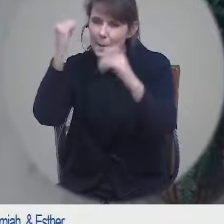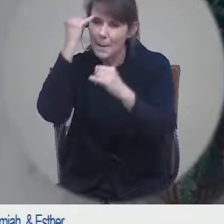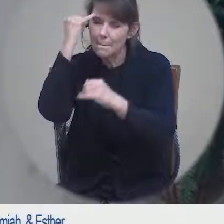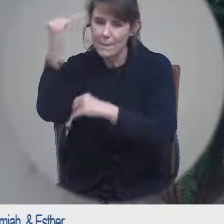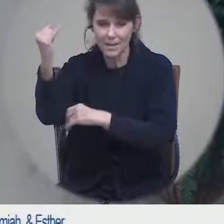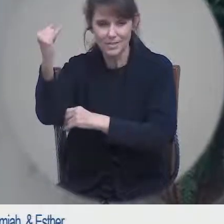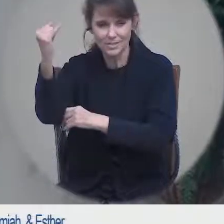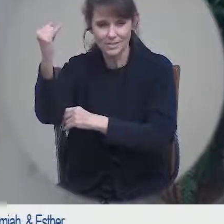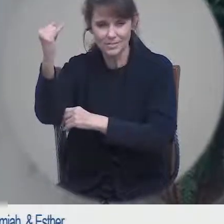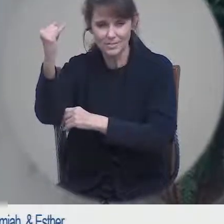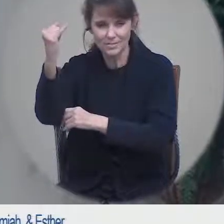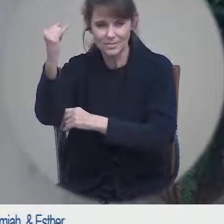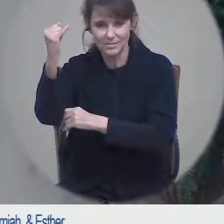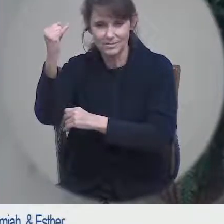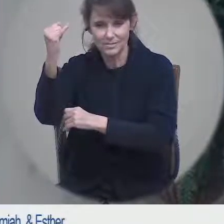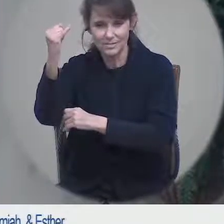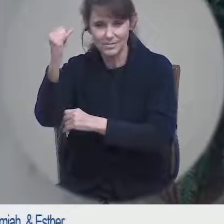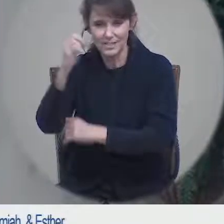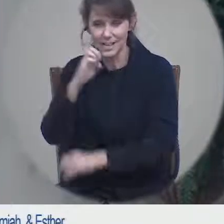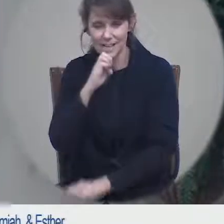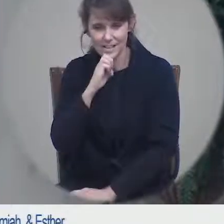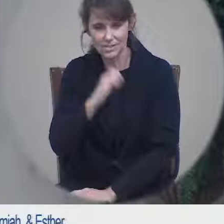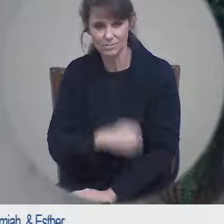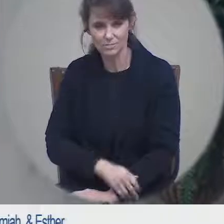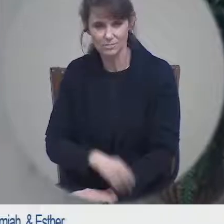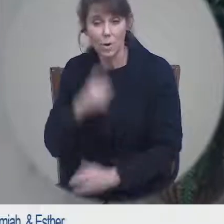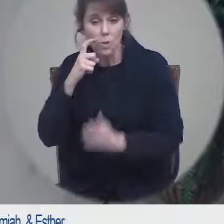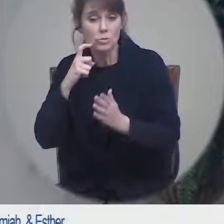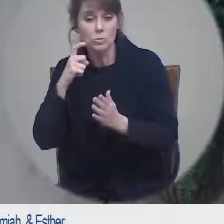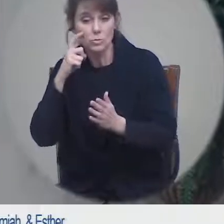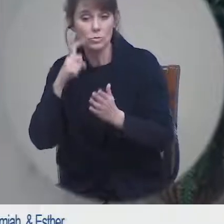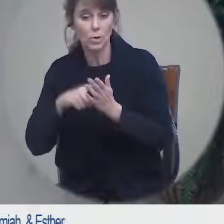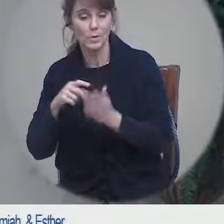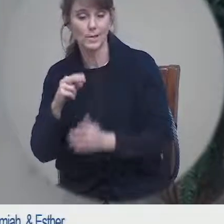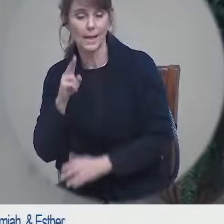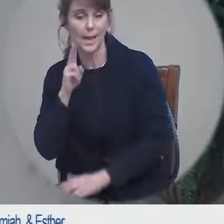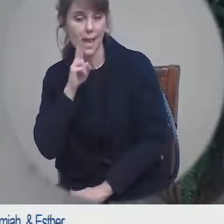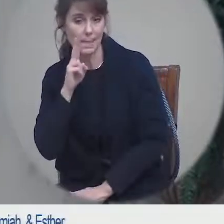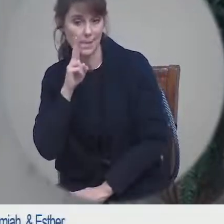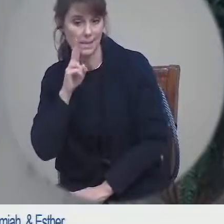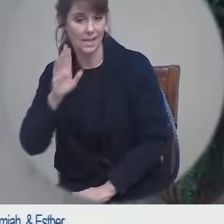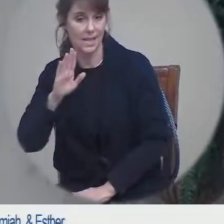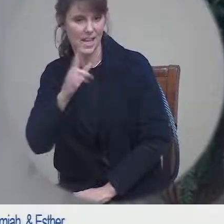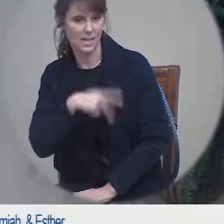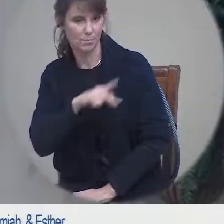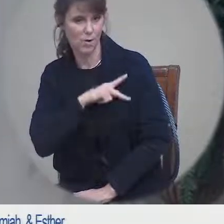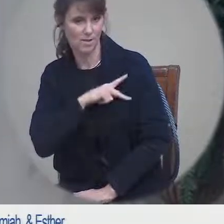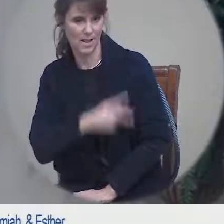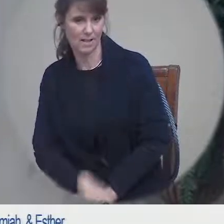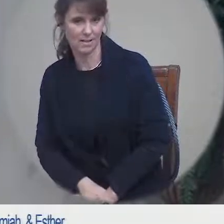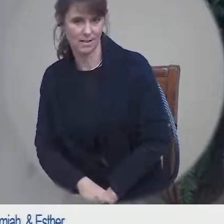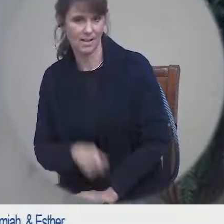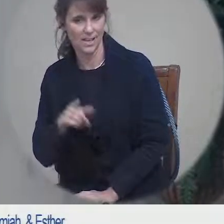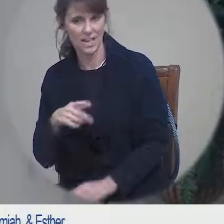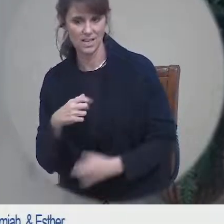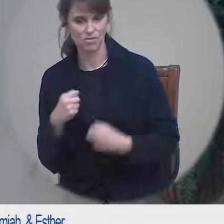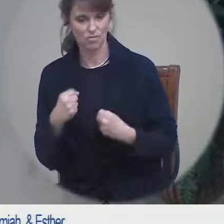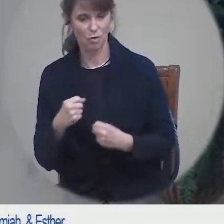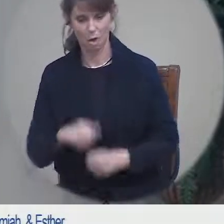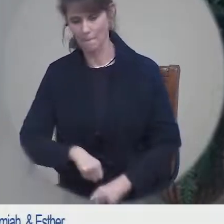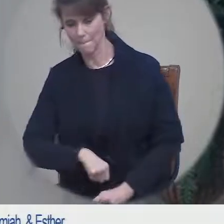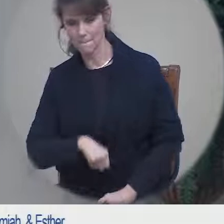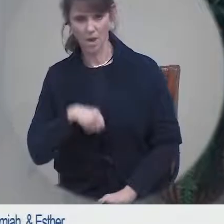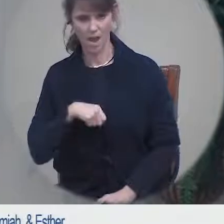character. I mean, look at Haman here. I mean, so strong and prideful